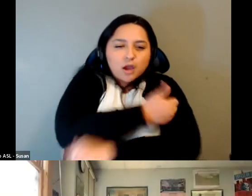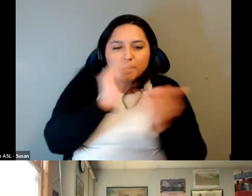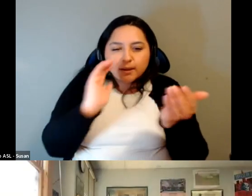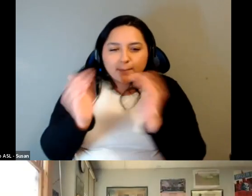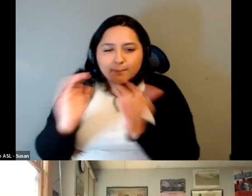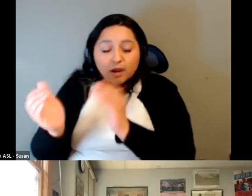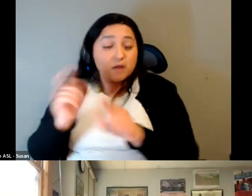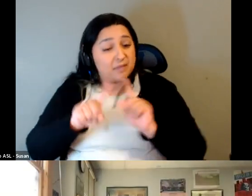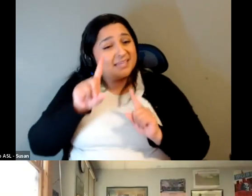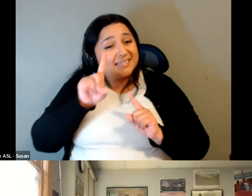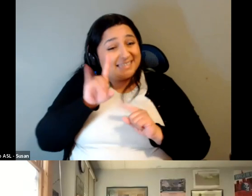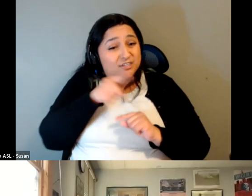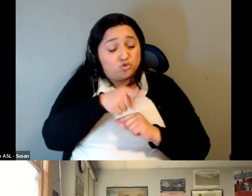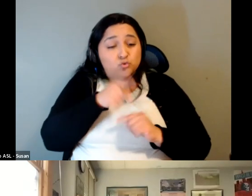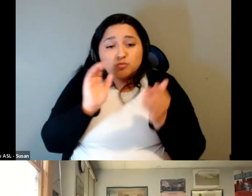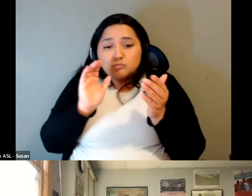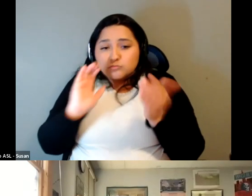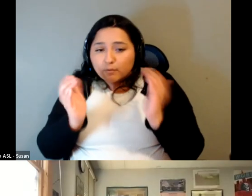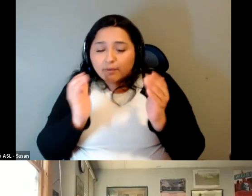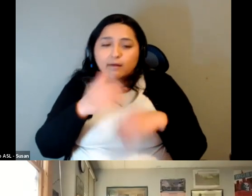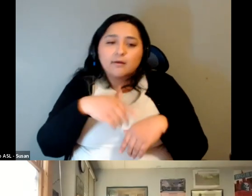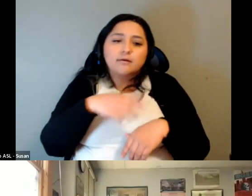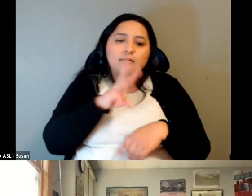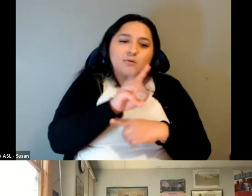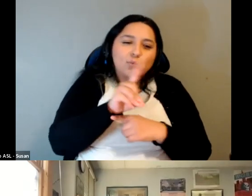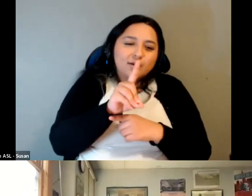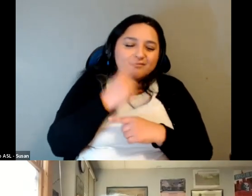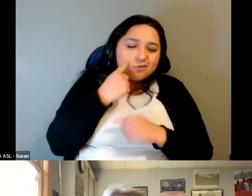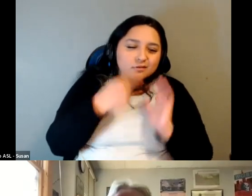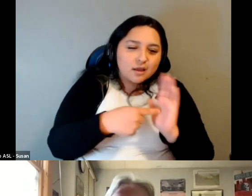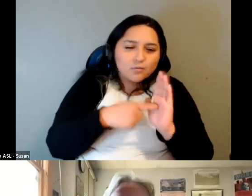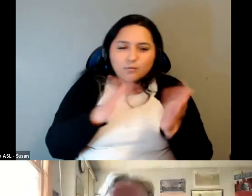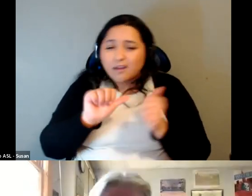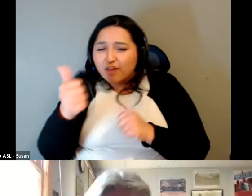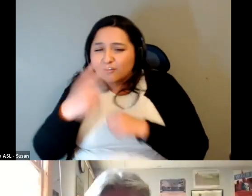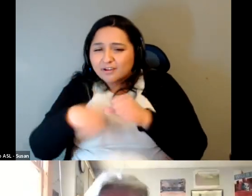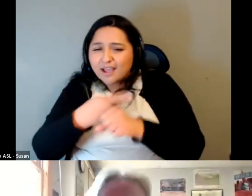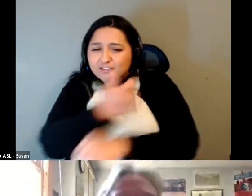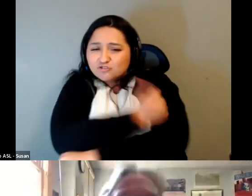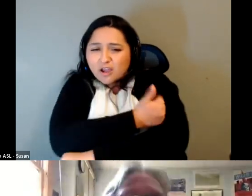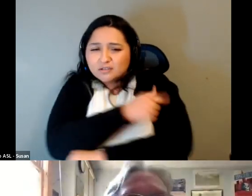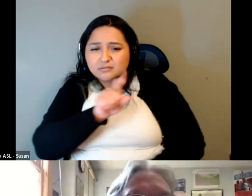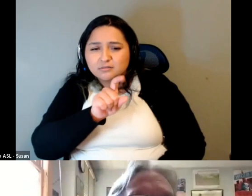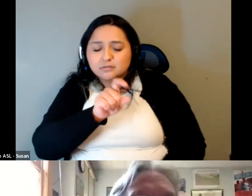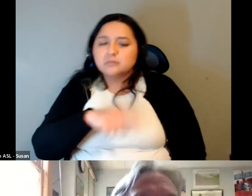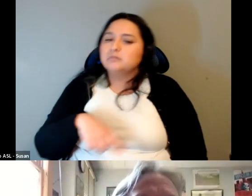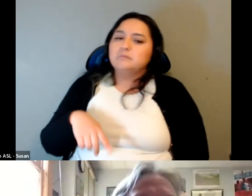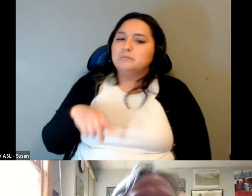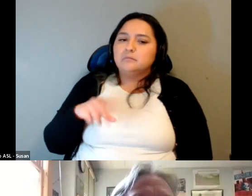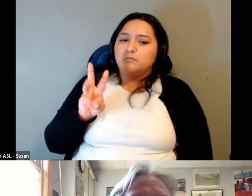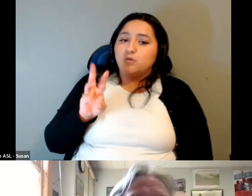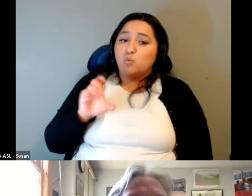drugs? Yeah, so cannabis was not included in the substances that we were assessing. So when we talk